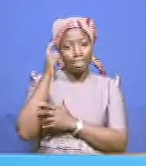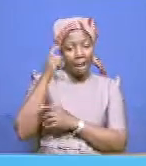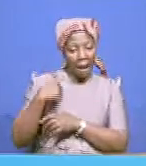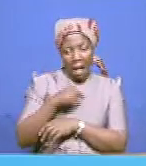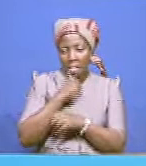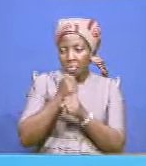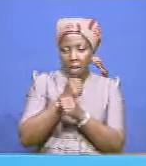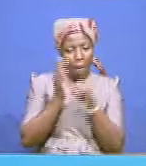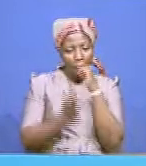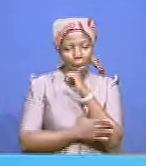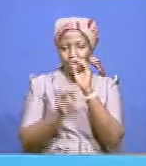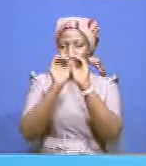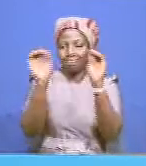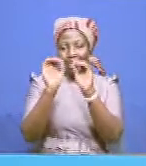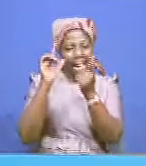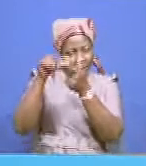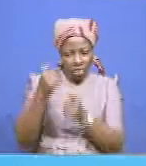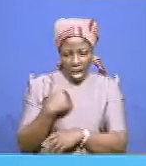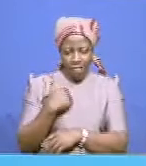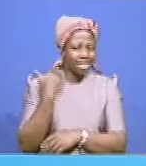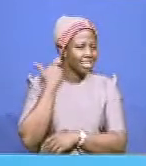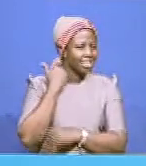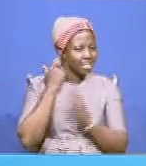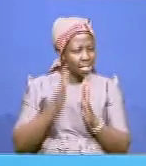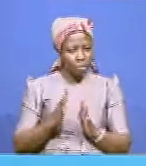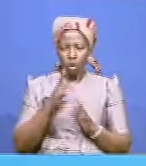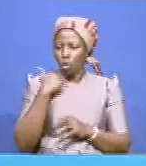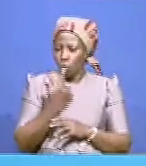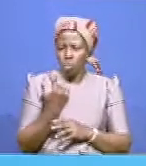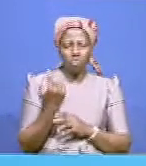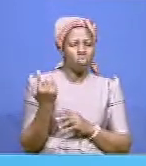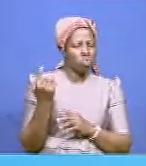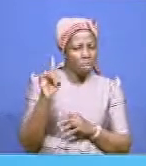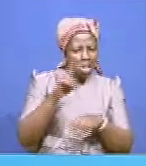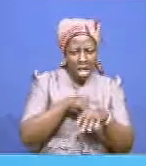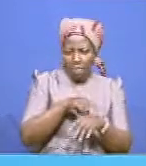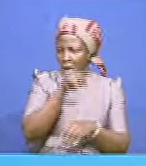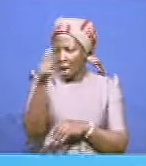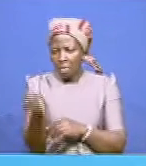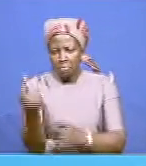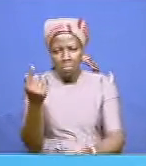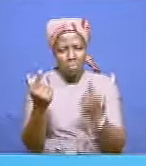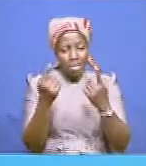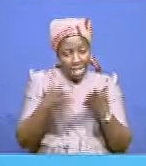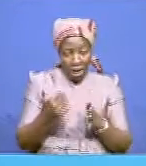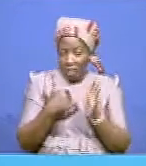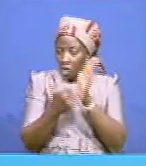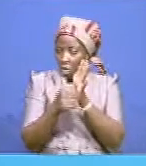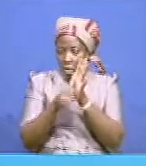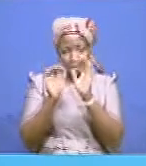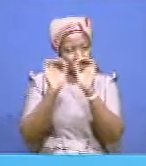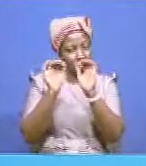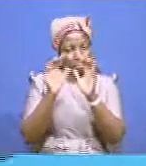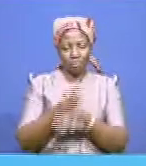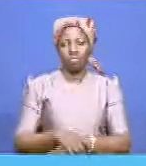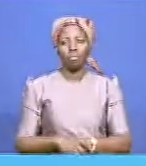very badly, except the ordinary criminal elements that from one time or another they will arise. We do not have a problem as such. And